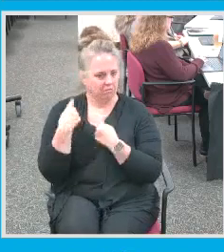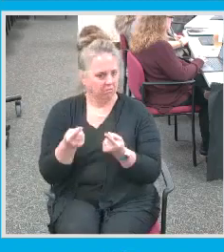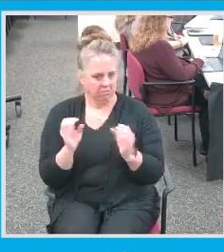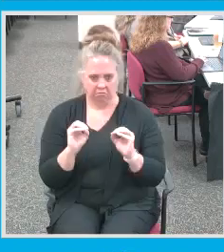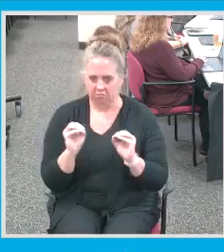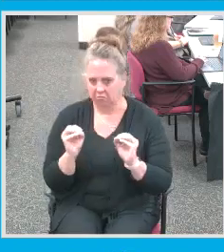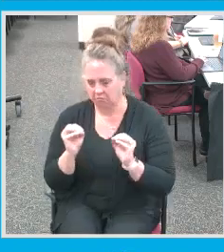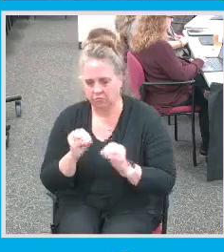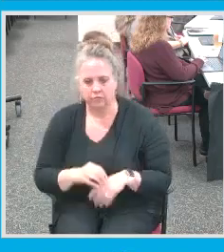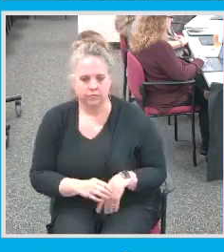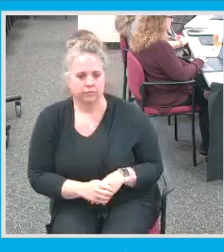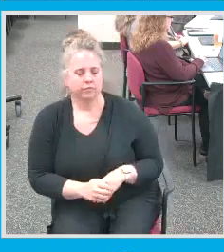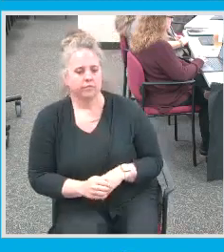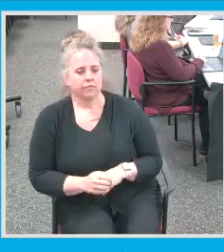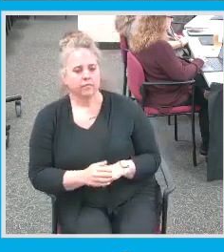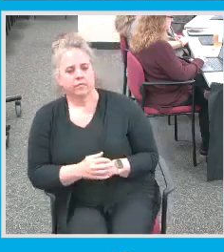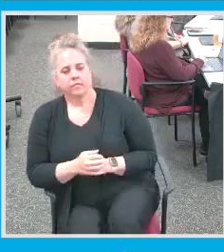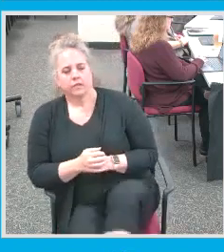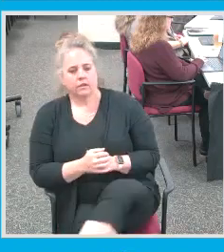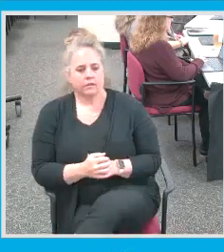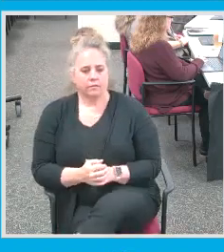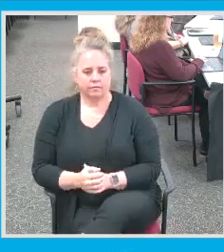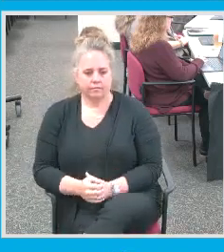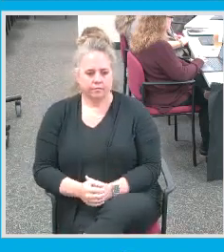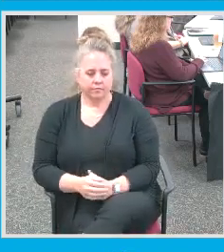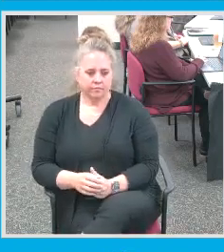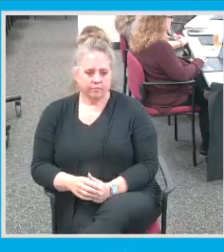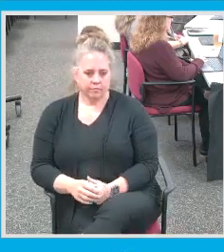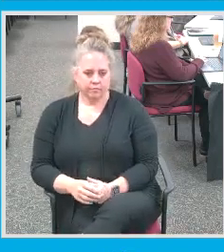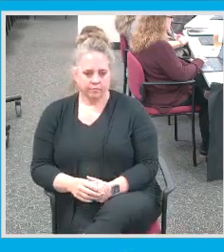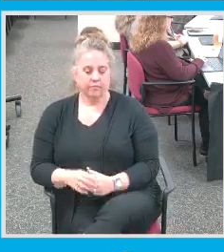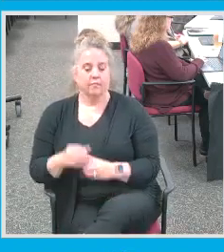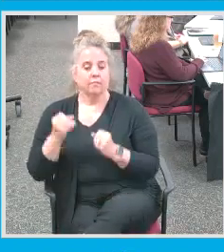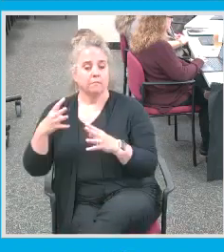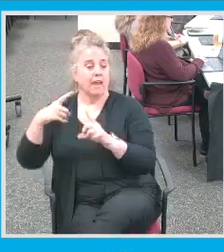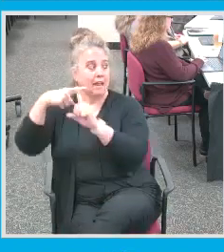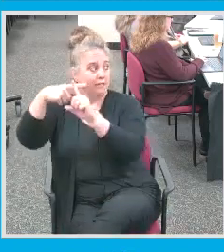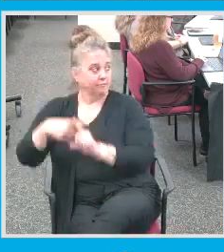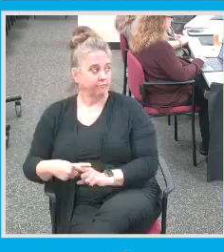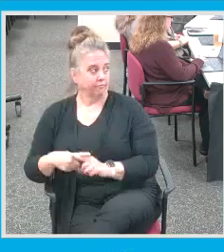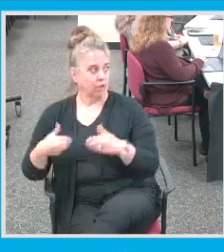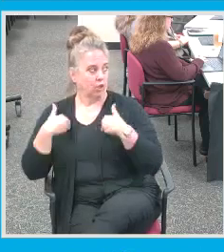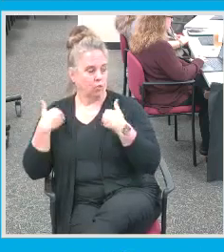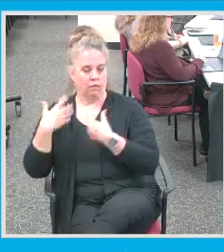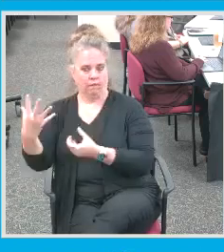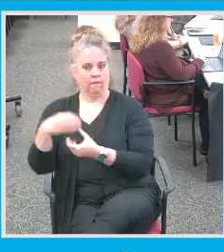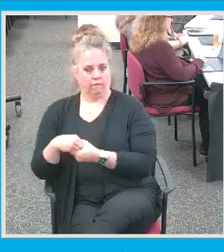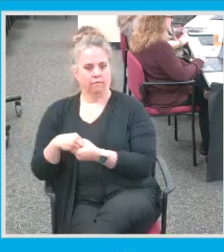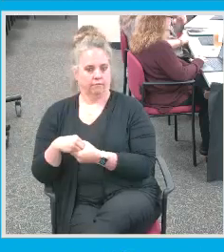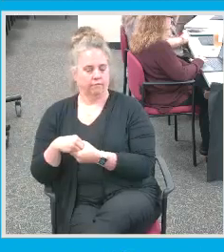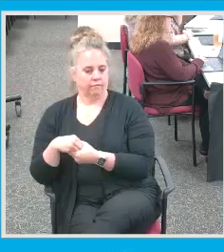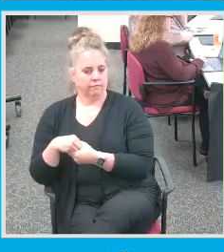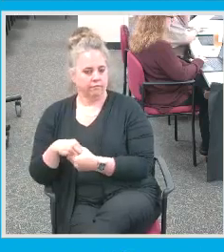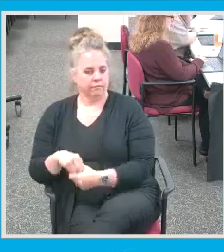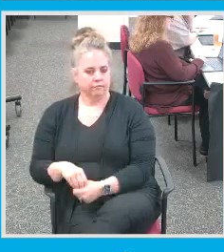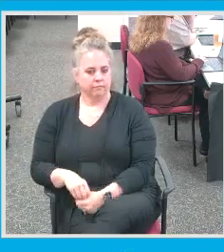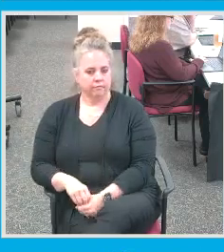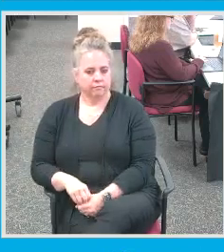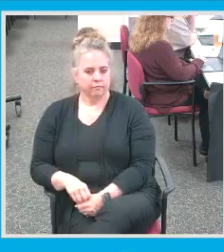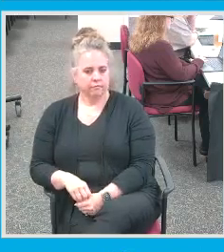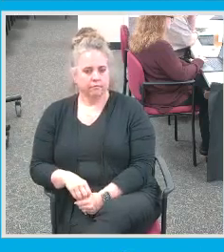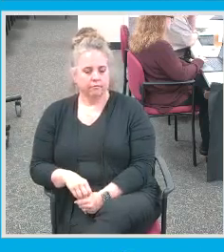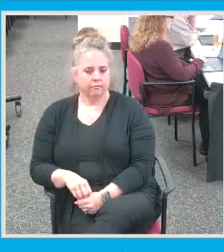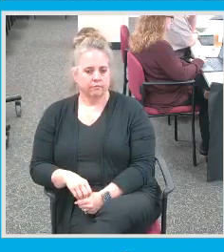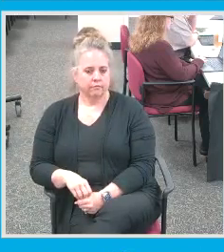category. Our Teen Action Board also has numerous accomplishments to date, including receiving national recognition at the National Association of